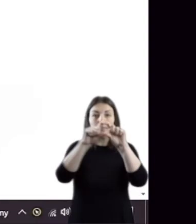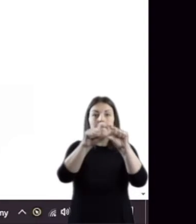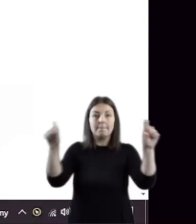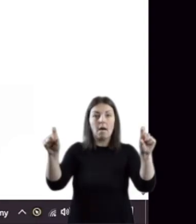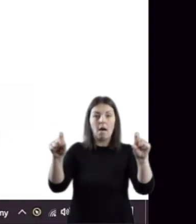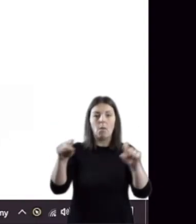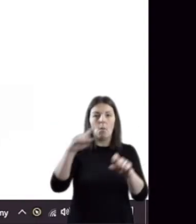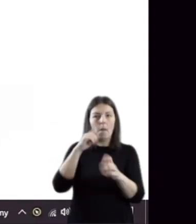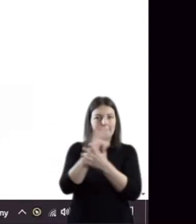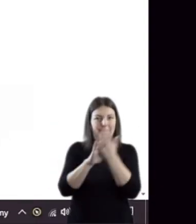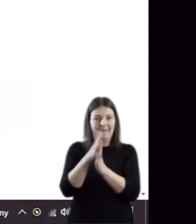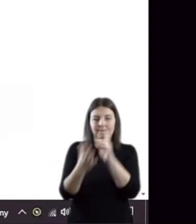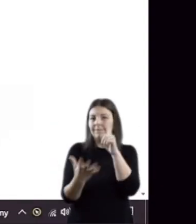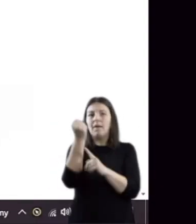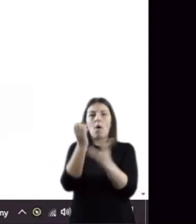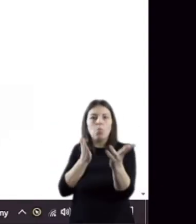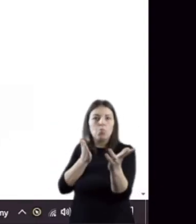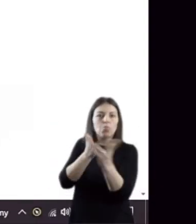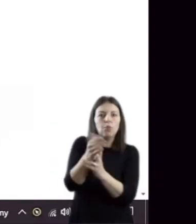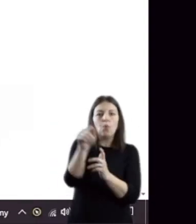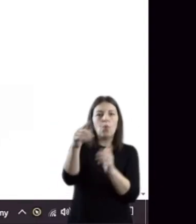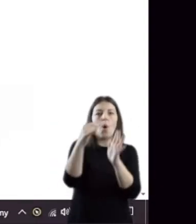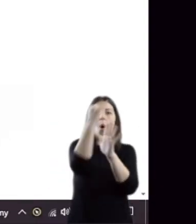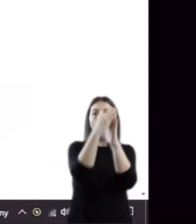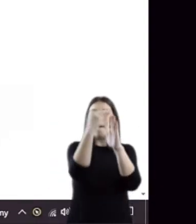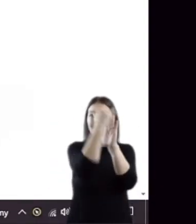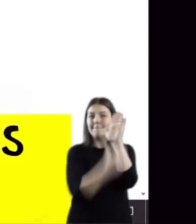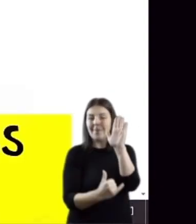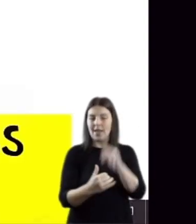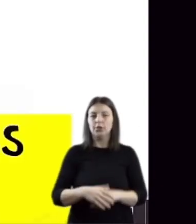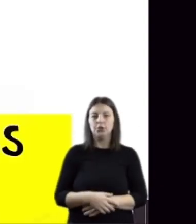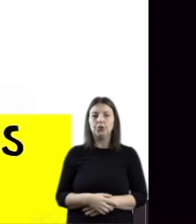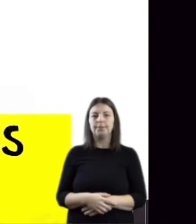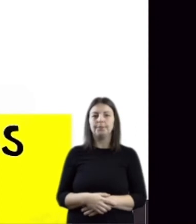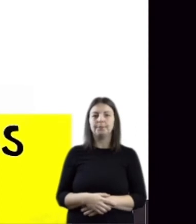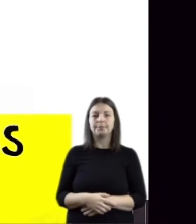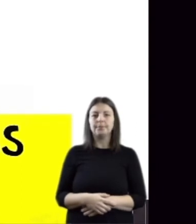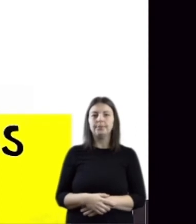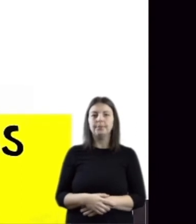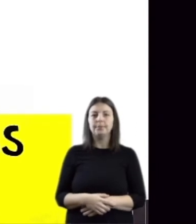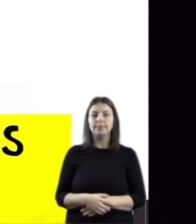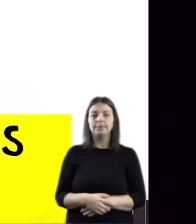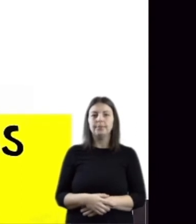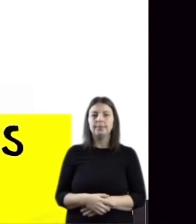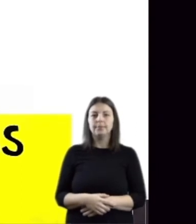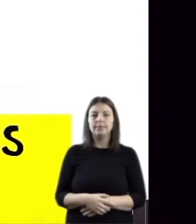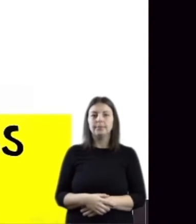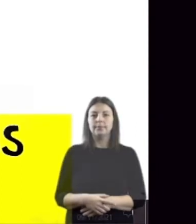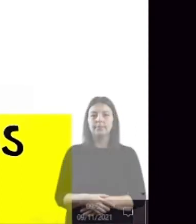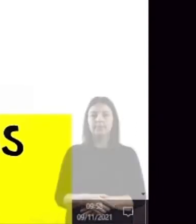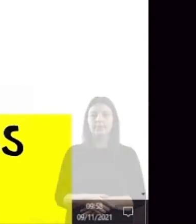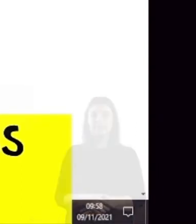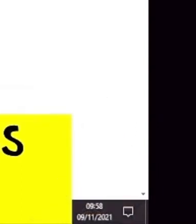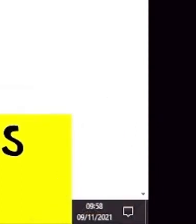You will find the IP address in the search results. If you have a BT router, this will be your router's IP